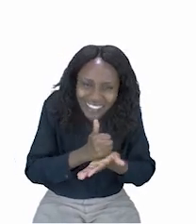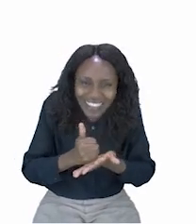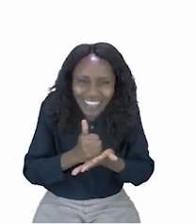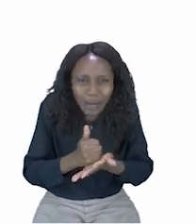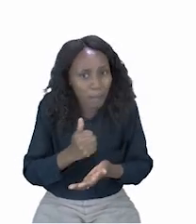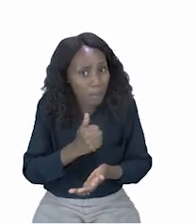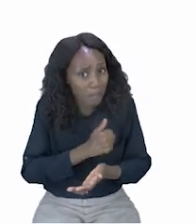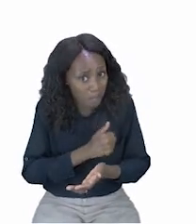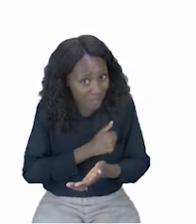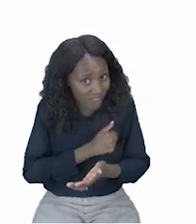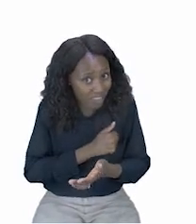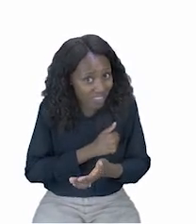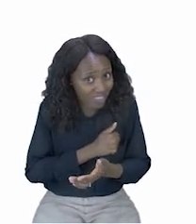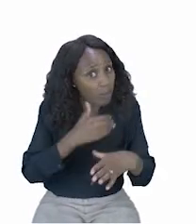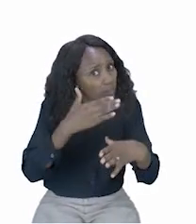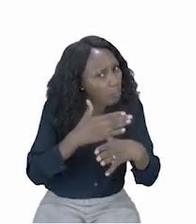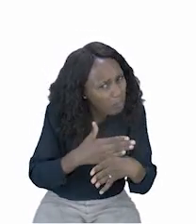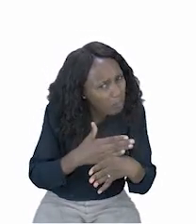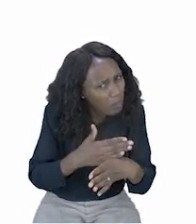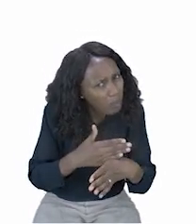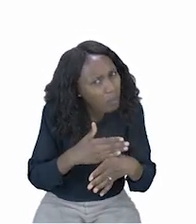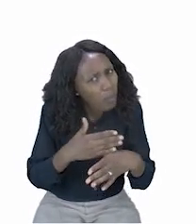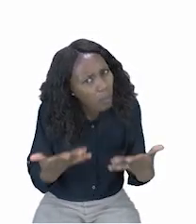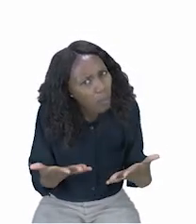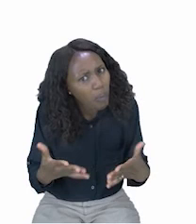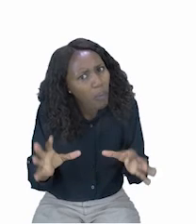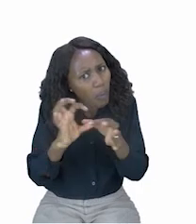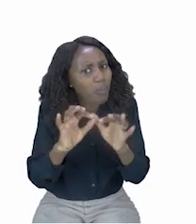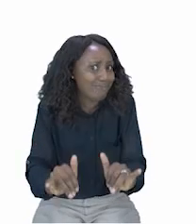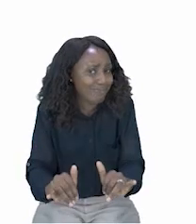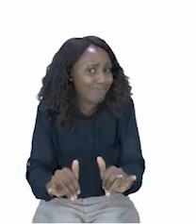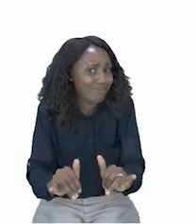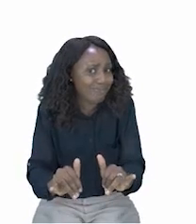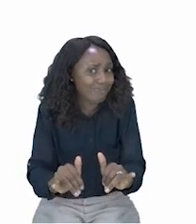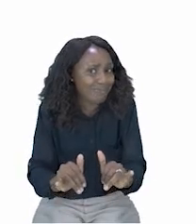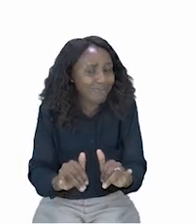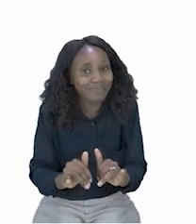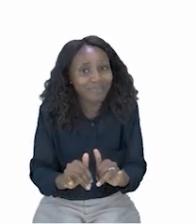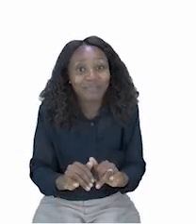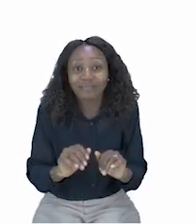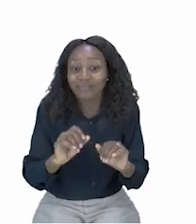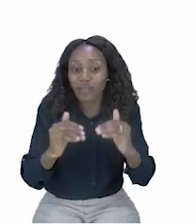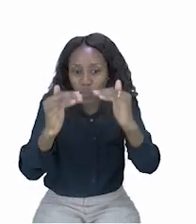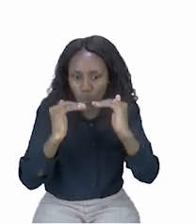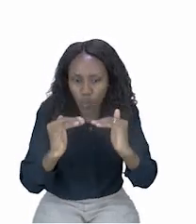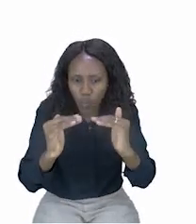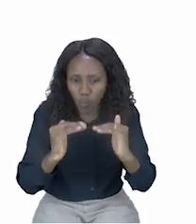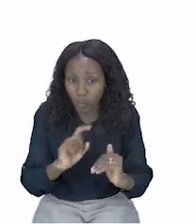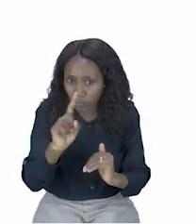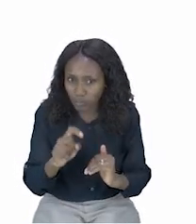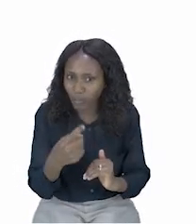to work and what she does instead. The rest of the questions you can